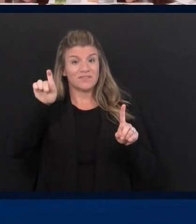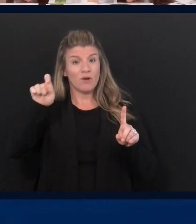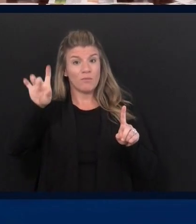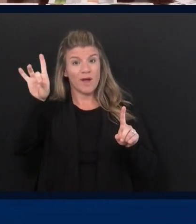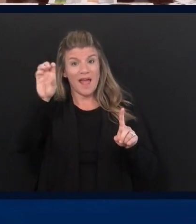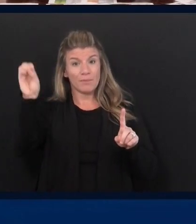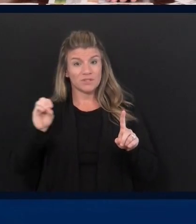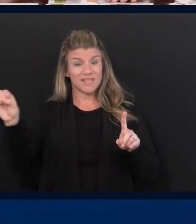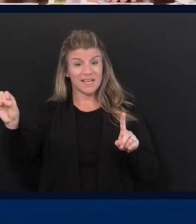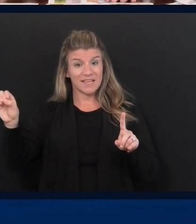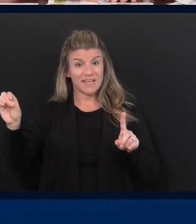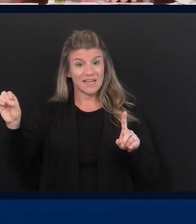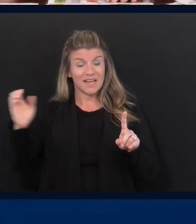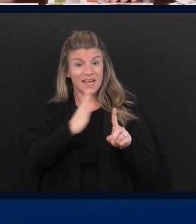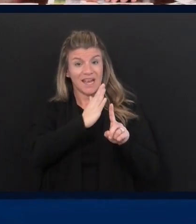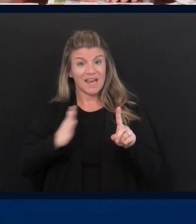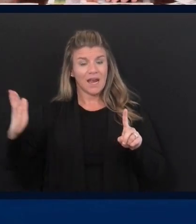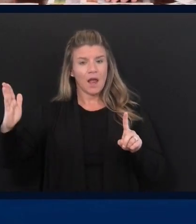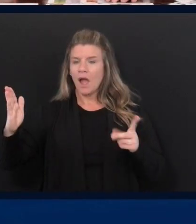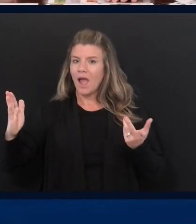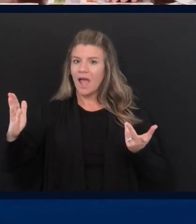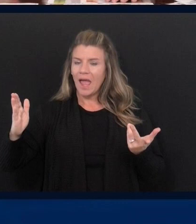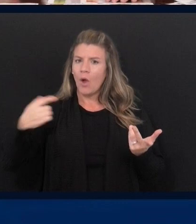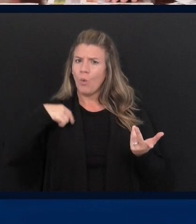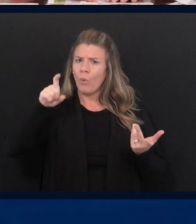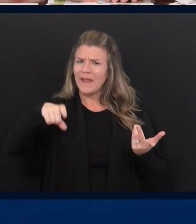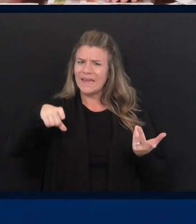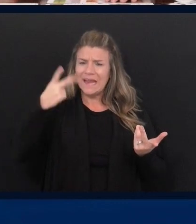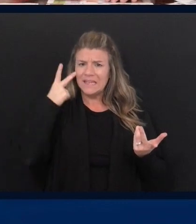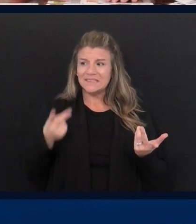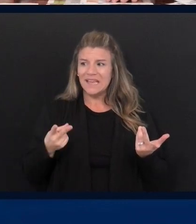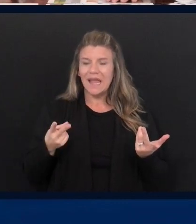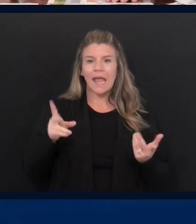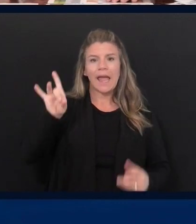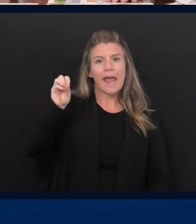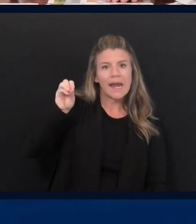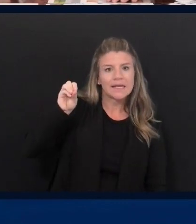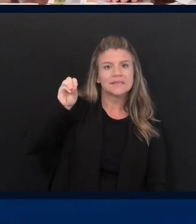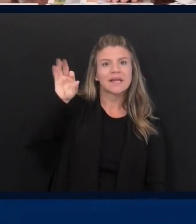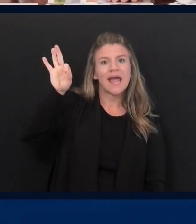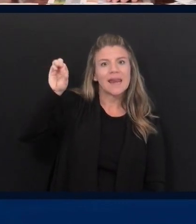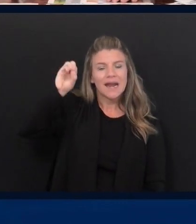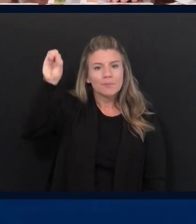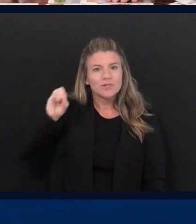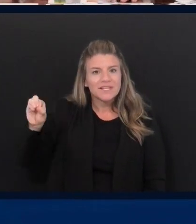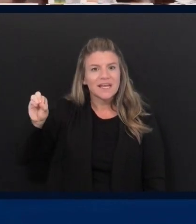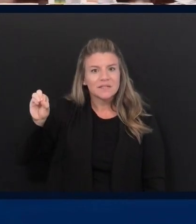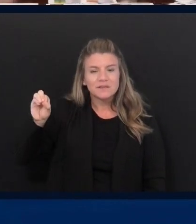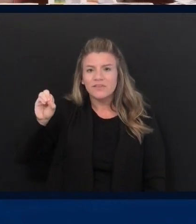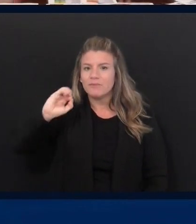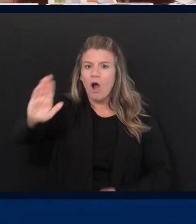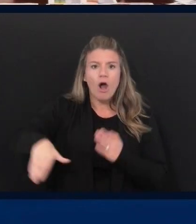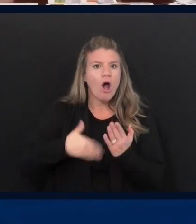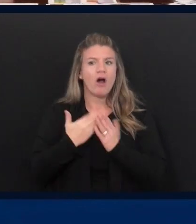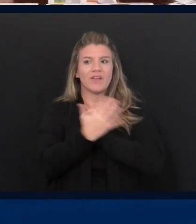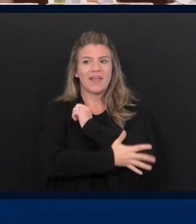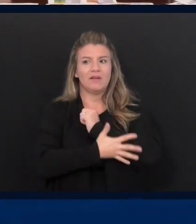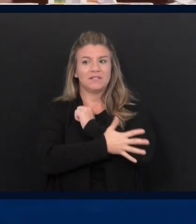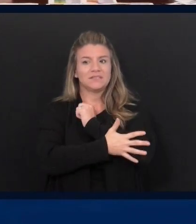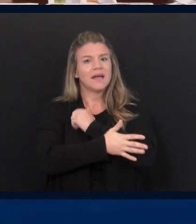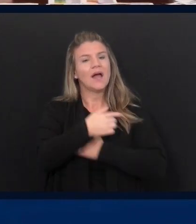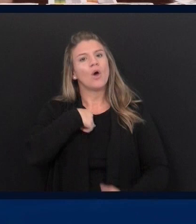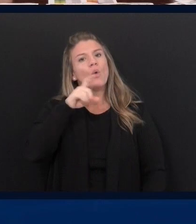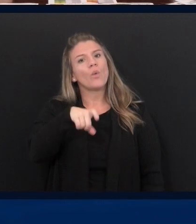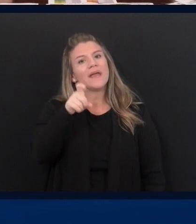64.8%, and what we should be seeing here now is 80s and 90s across the board. We need you, West